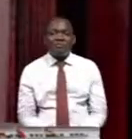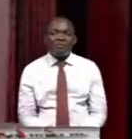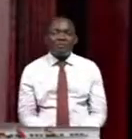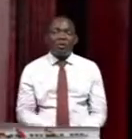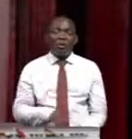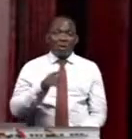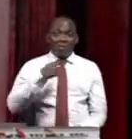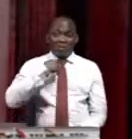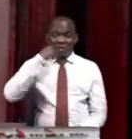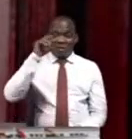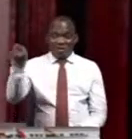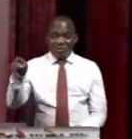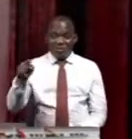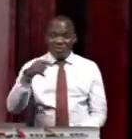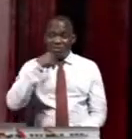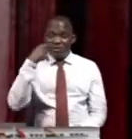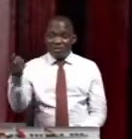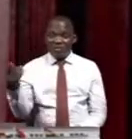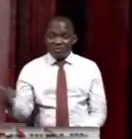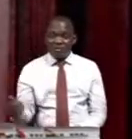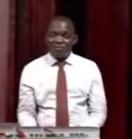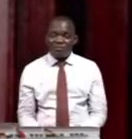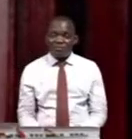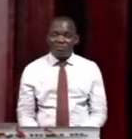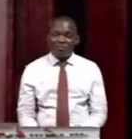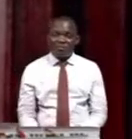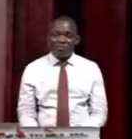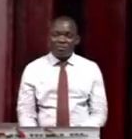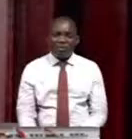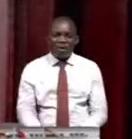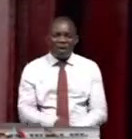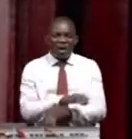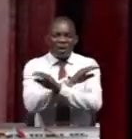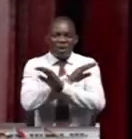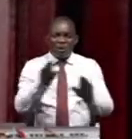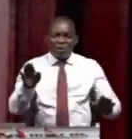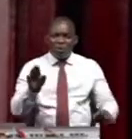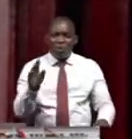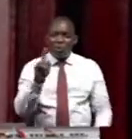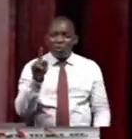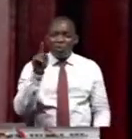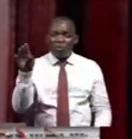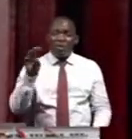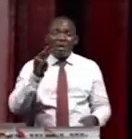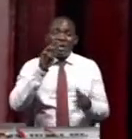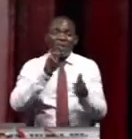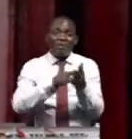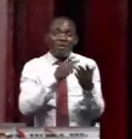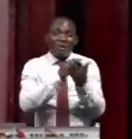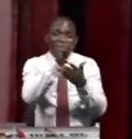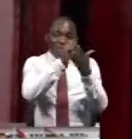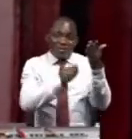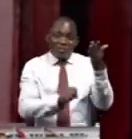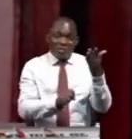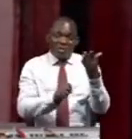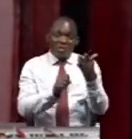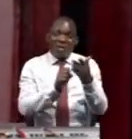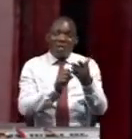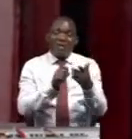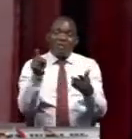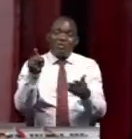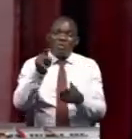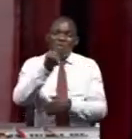I'm putting it to you that nowhere in your witness statement do